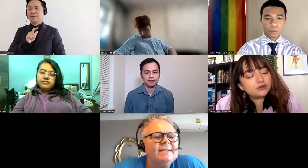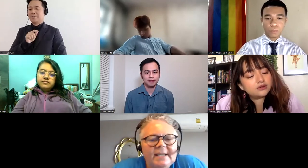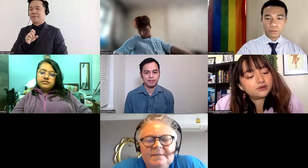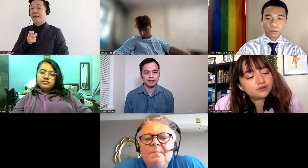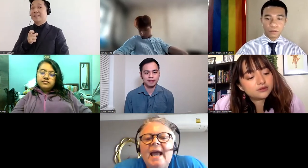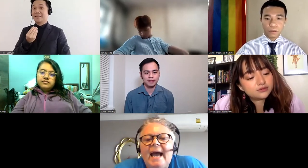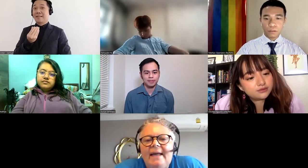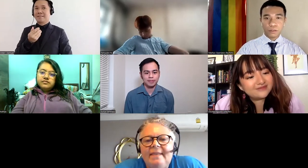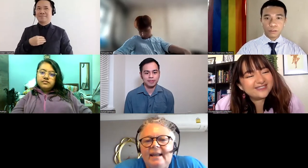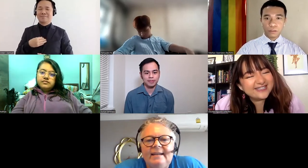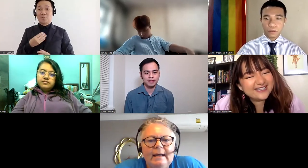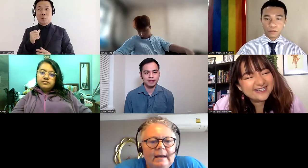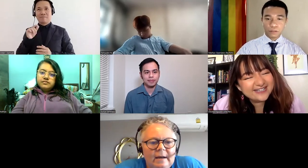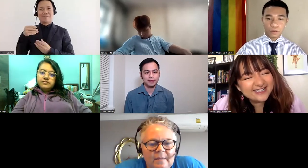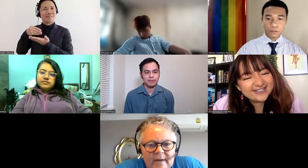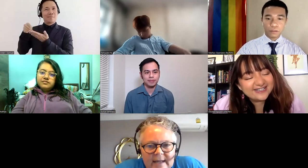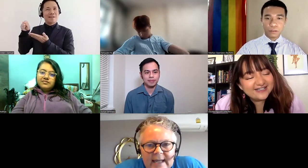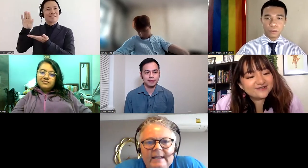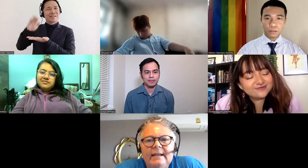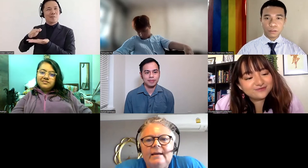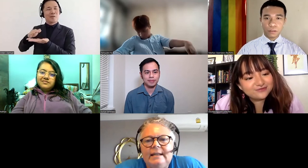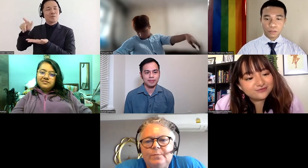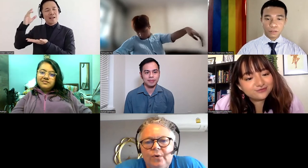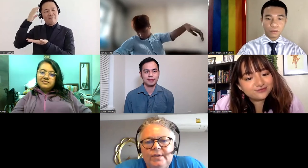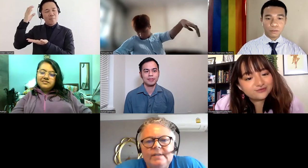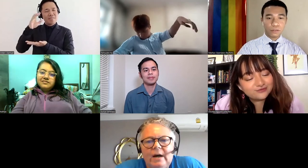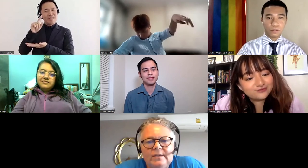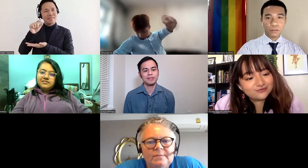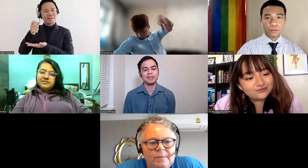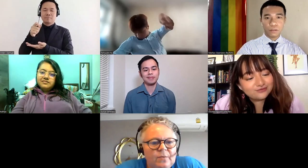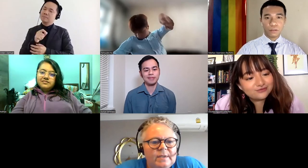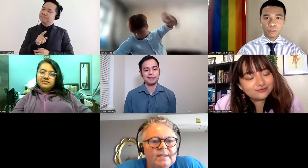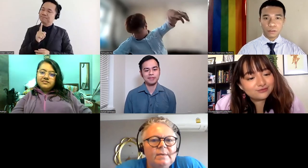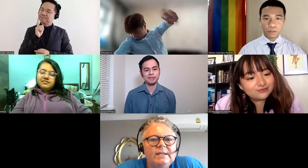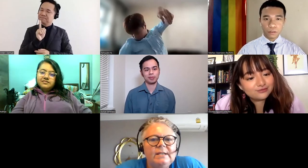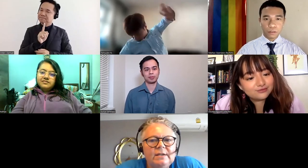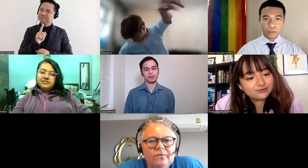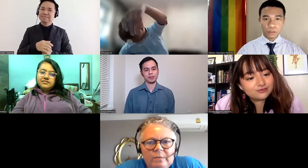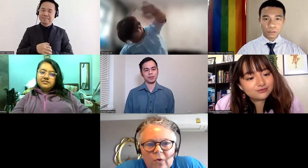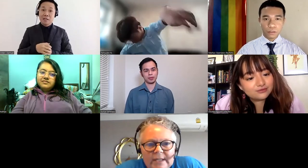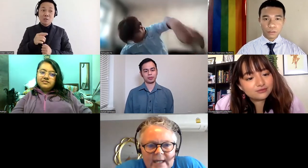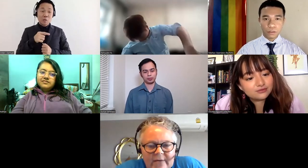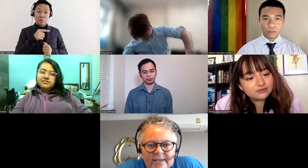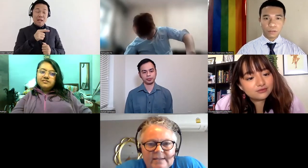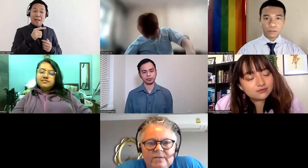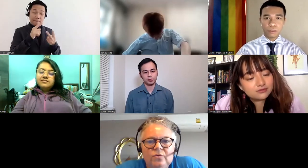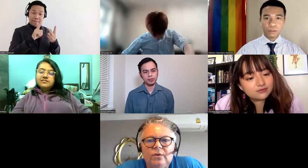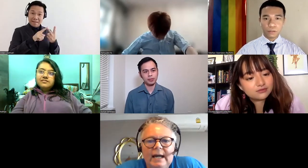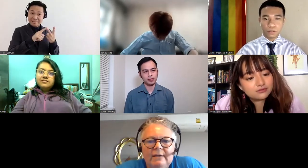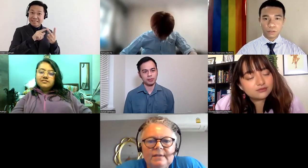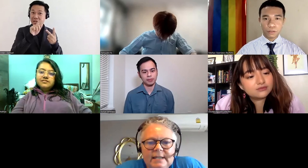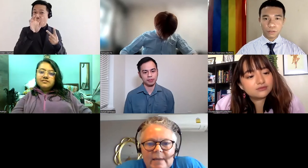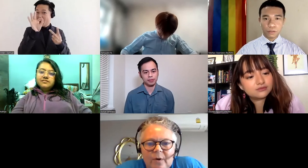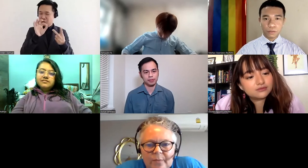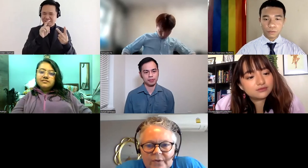tax evasion. And then again, it's pointed out that people with disabilities in remote areas do not